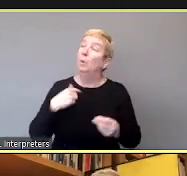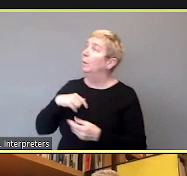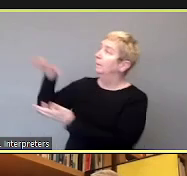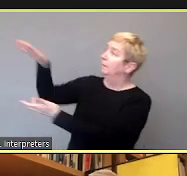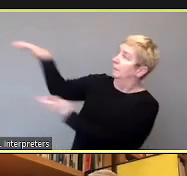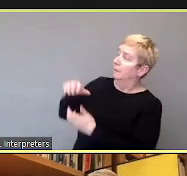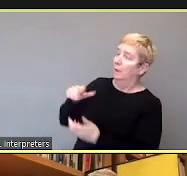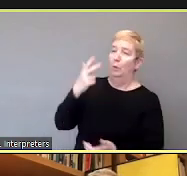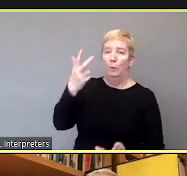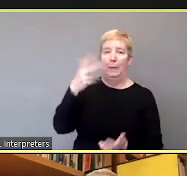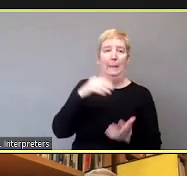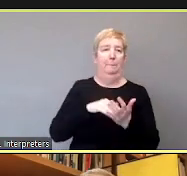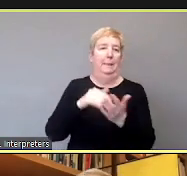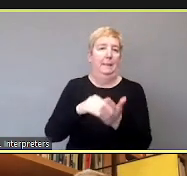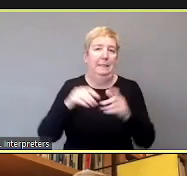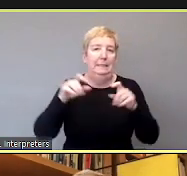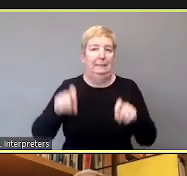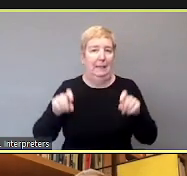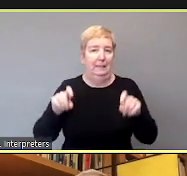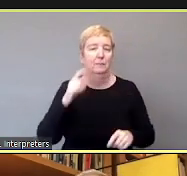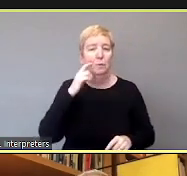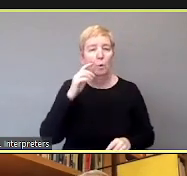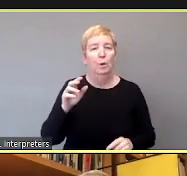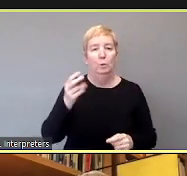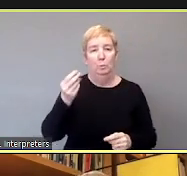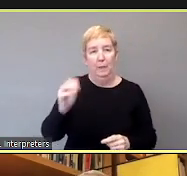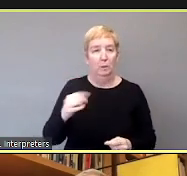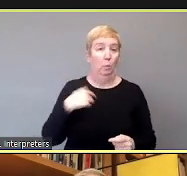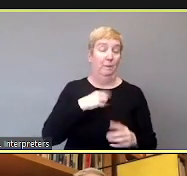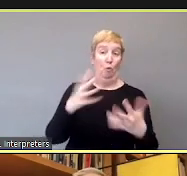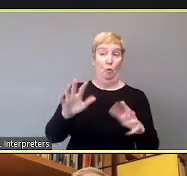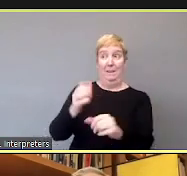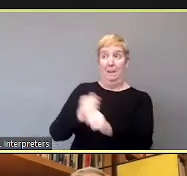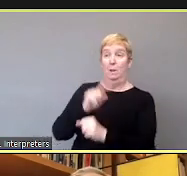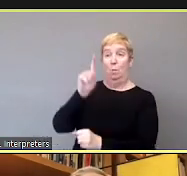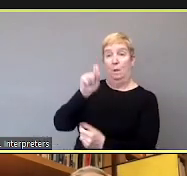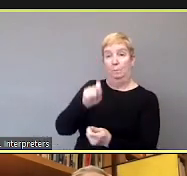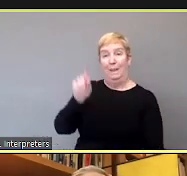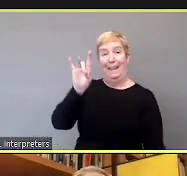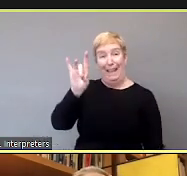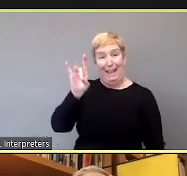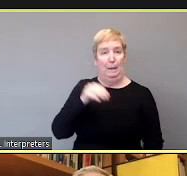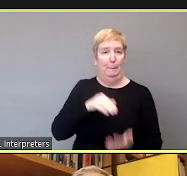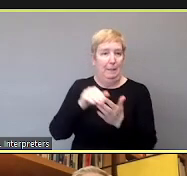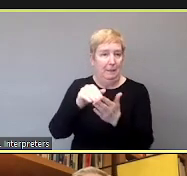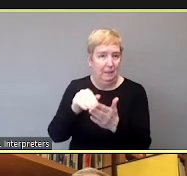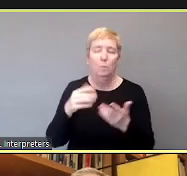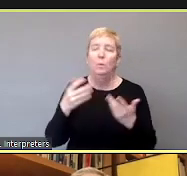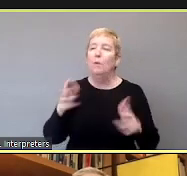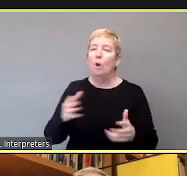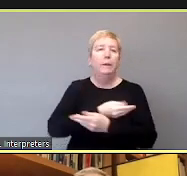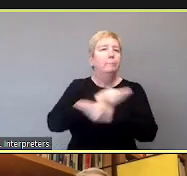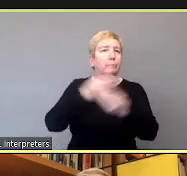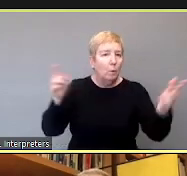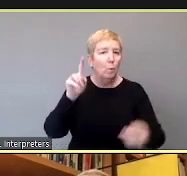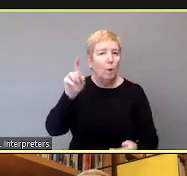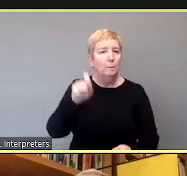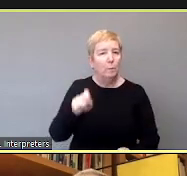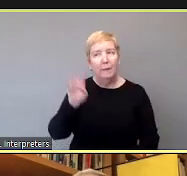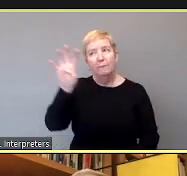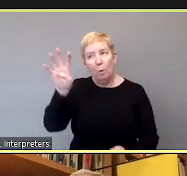Mexicans. So far, we've gotten 1.8 million of those. We've already gotten 1.4 million out the